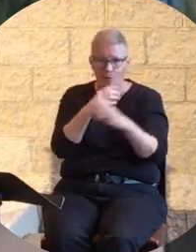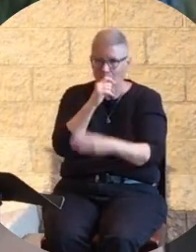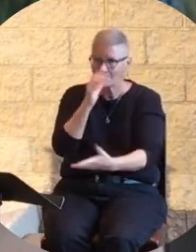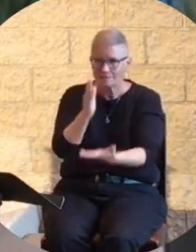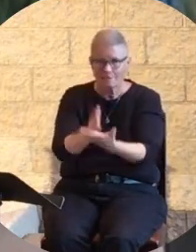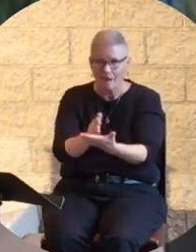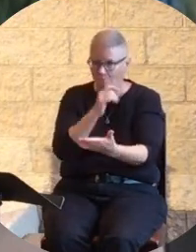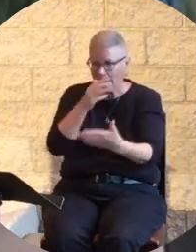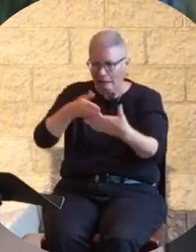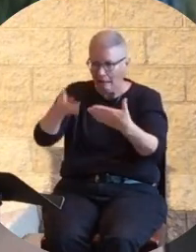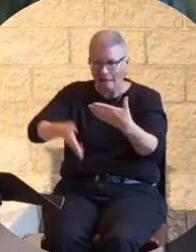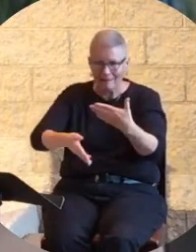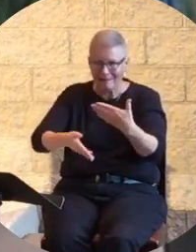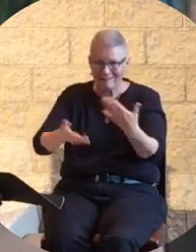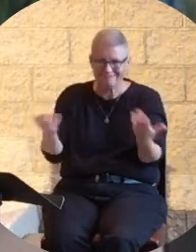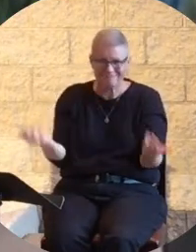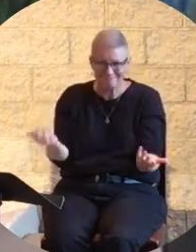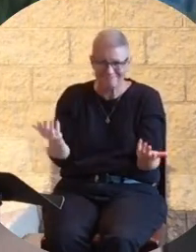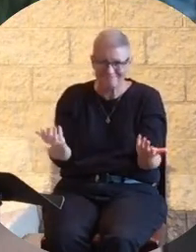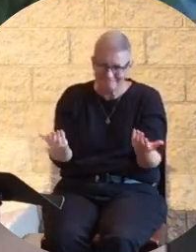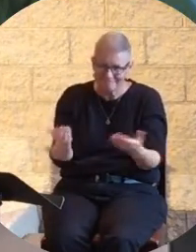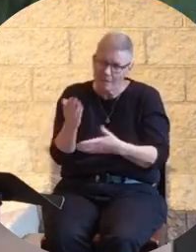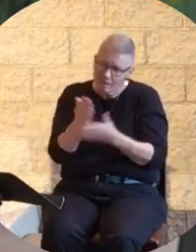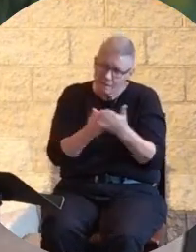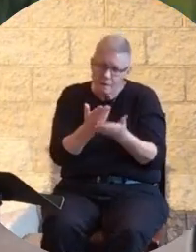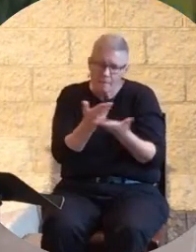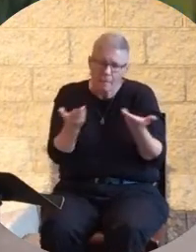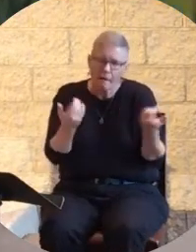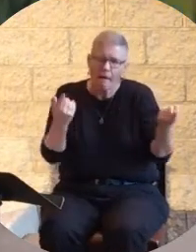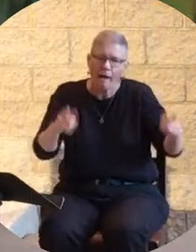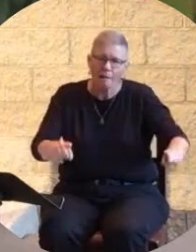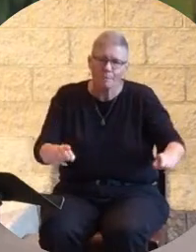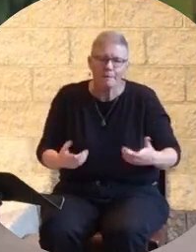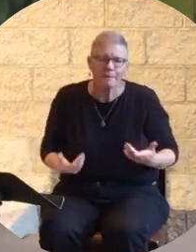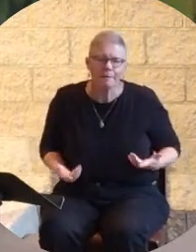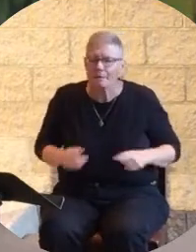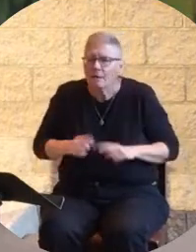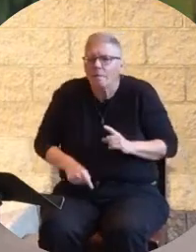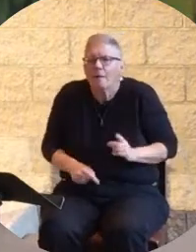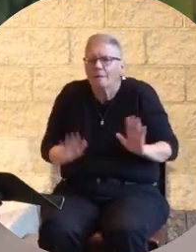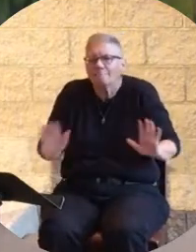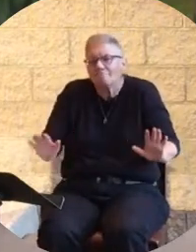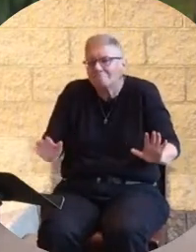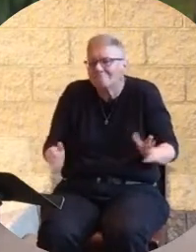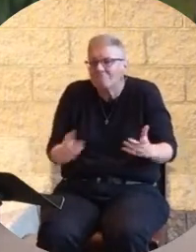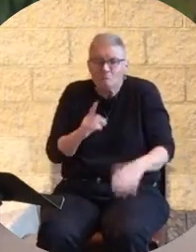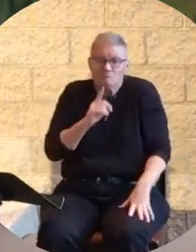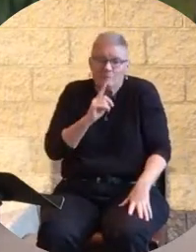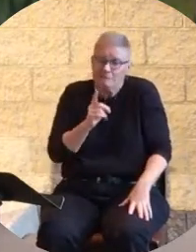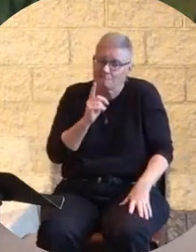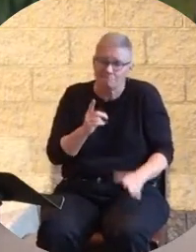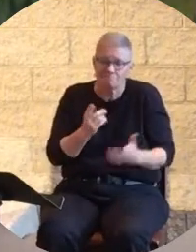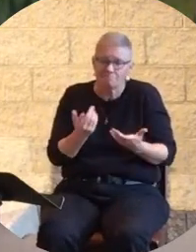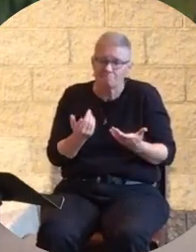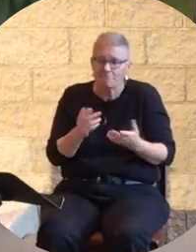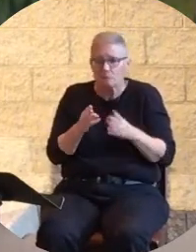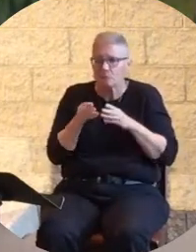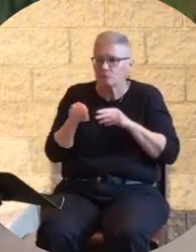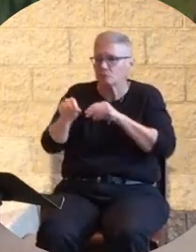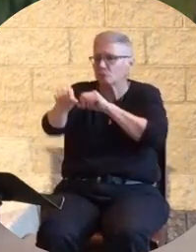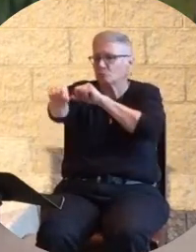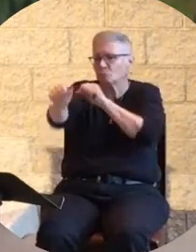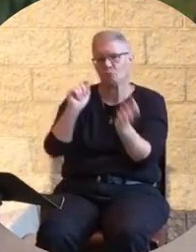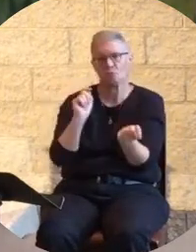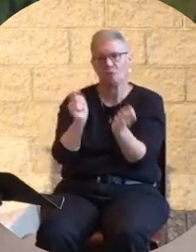end. Some things did happen. There were some things that didn't happen. But generally speaking, it was a pretty smooth